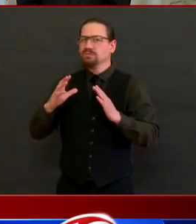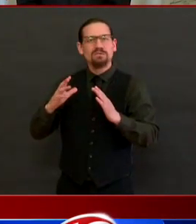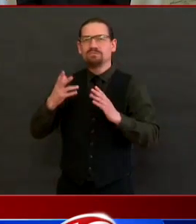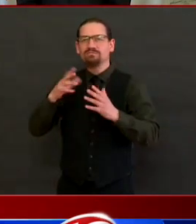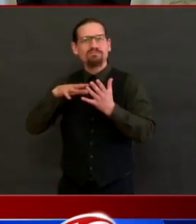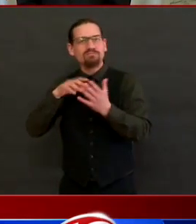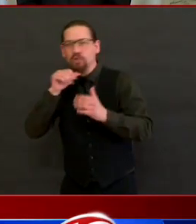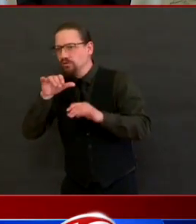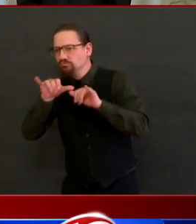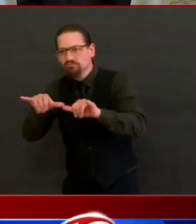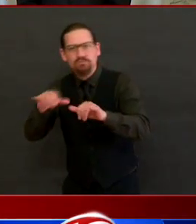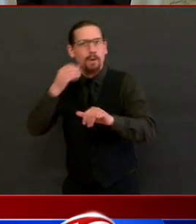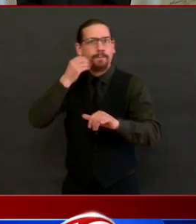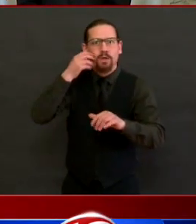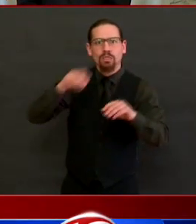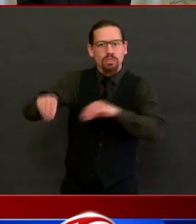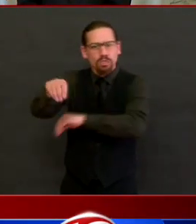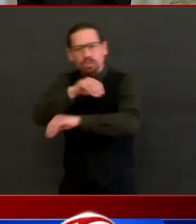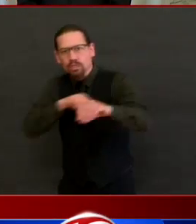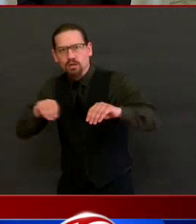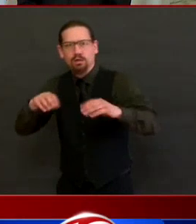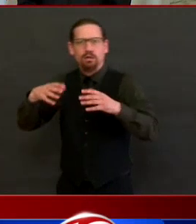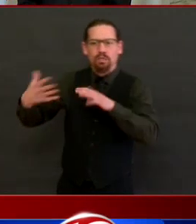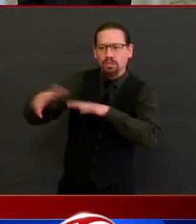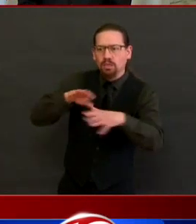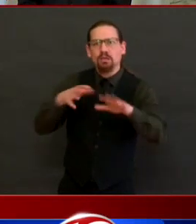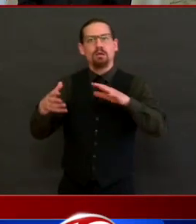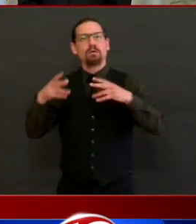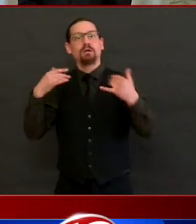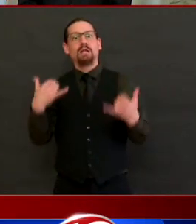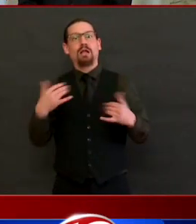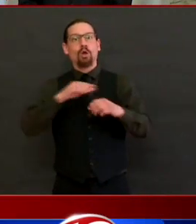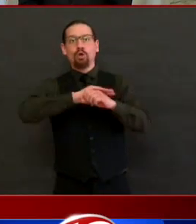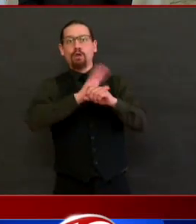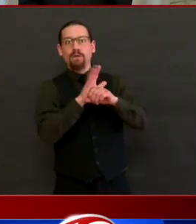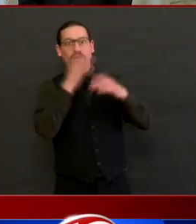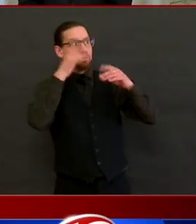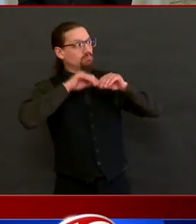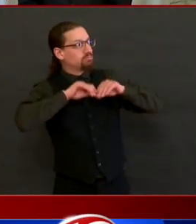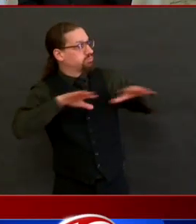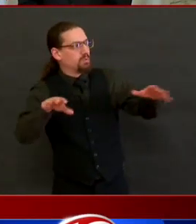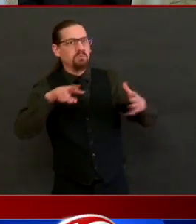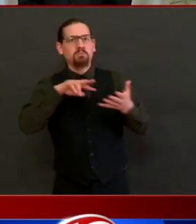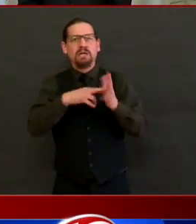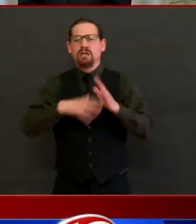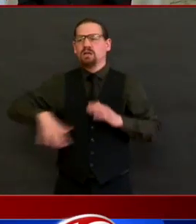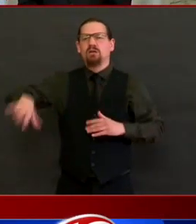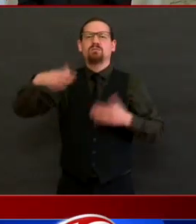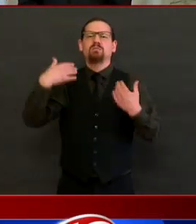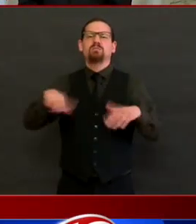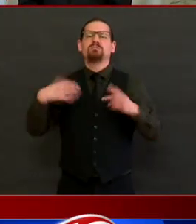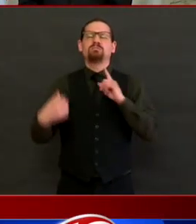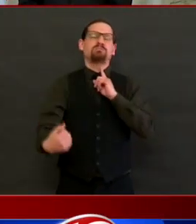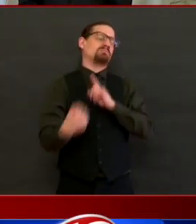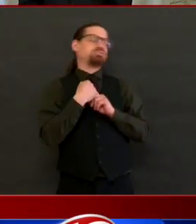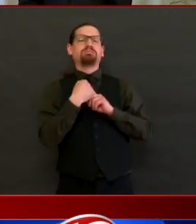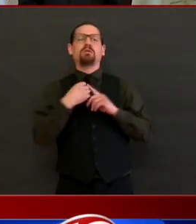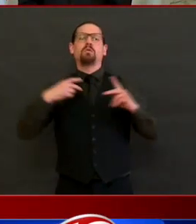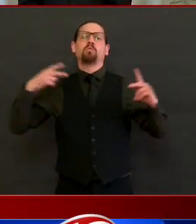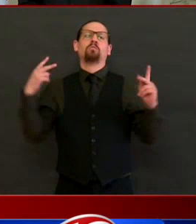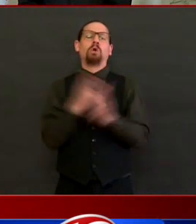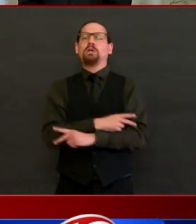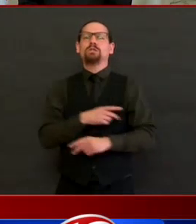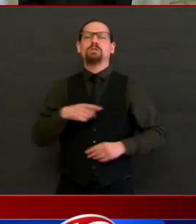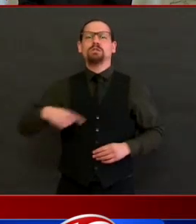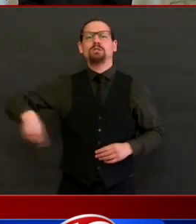it that much worse. And it is my commitment to do everything I can do every day to make